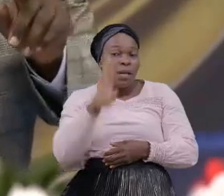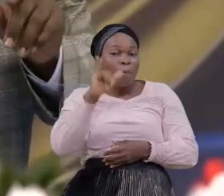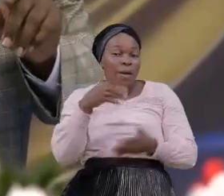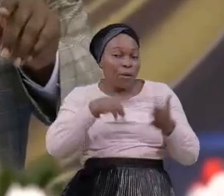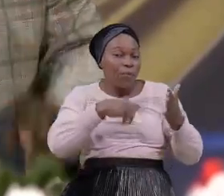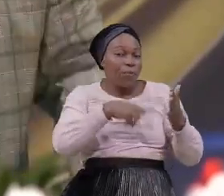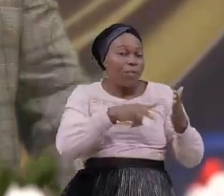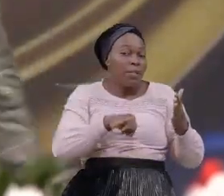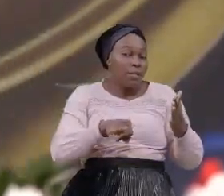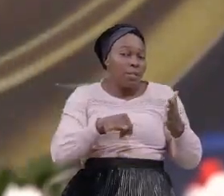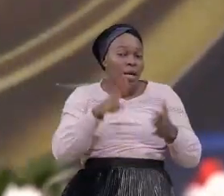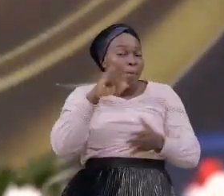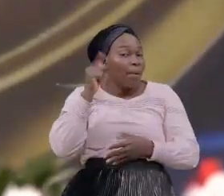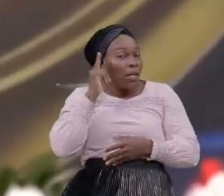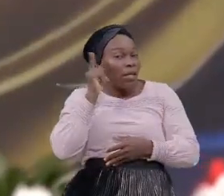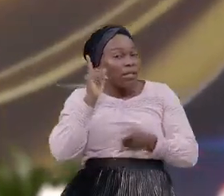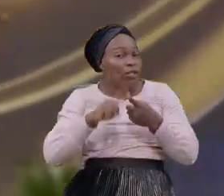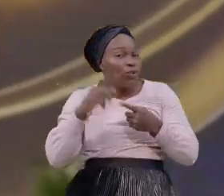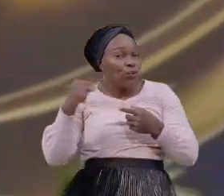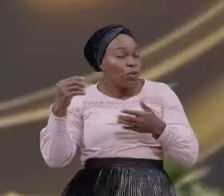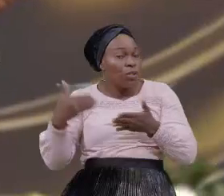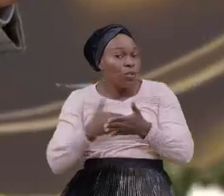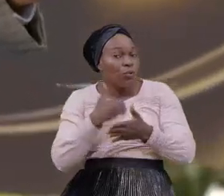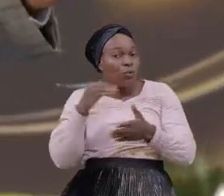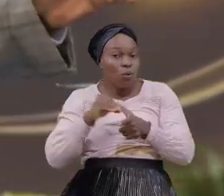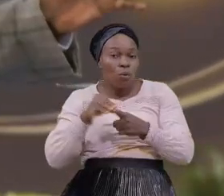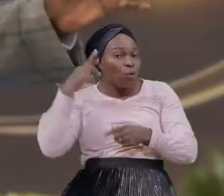by listening to the news, but your